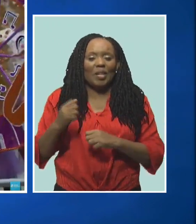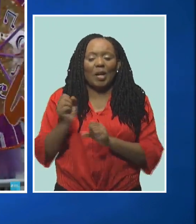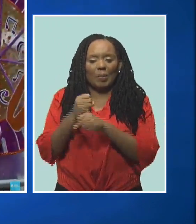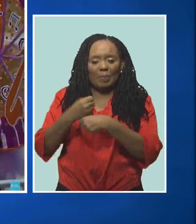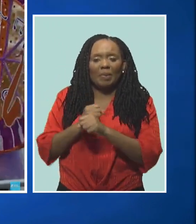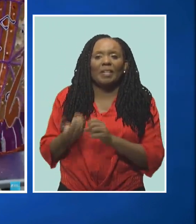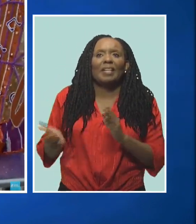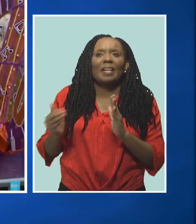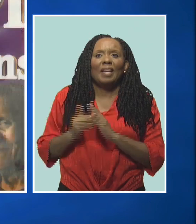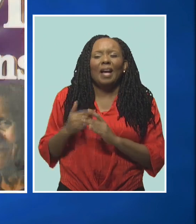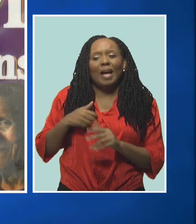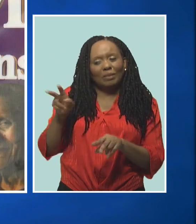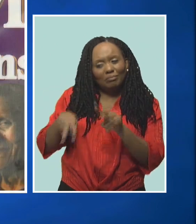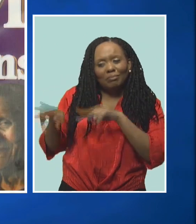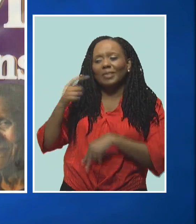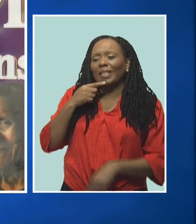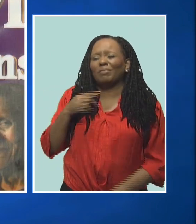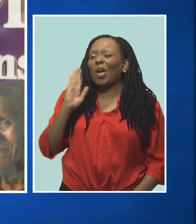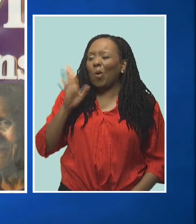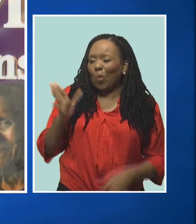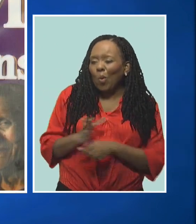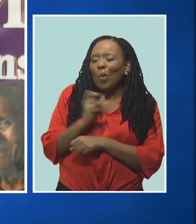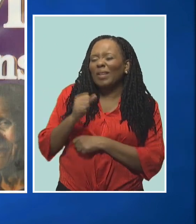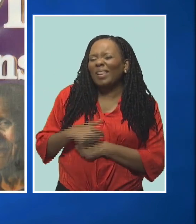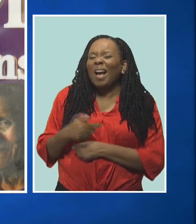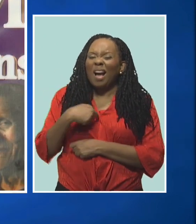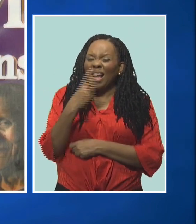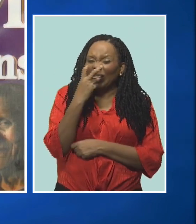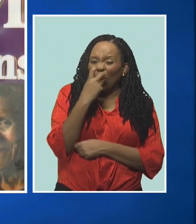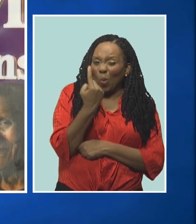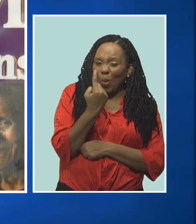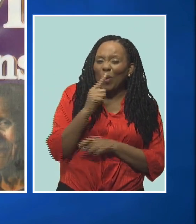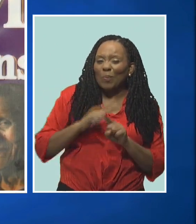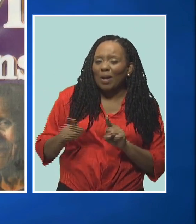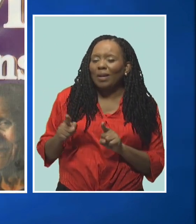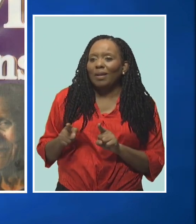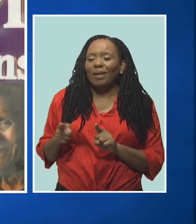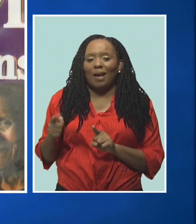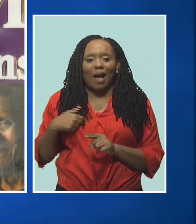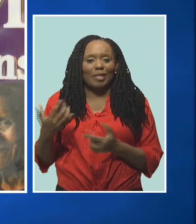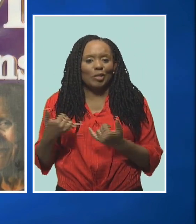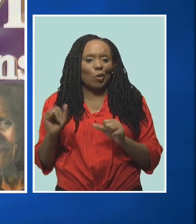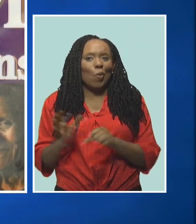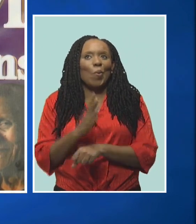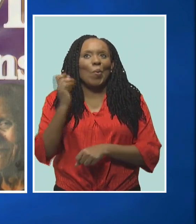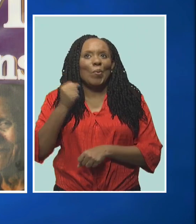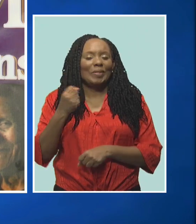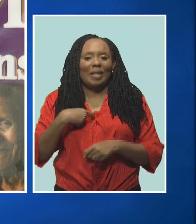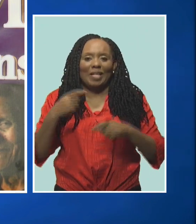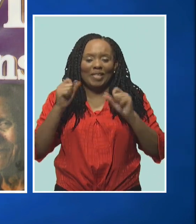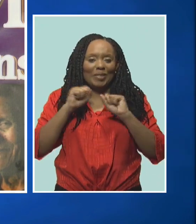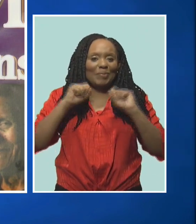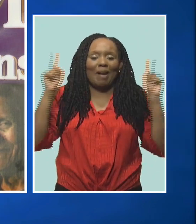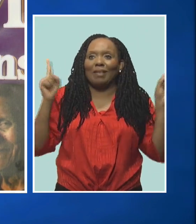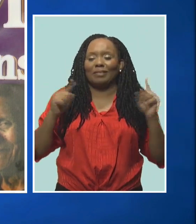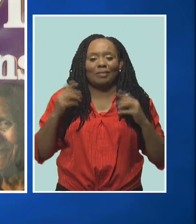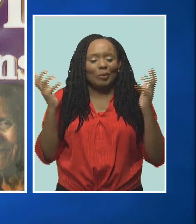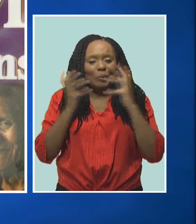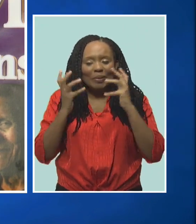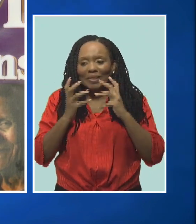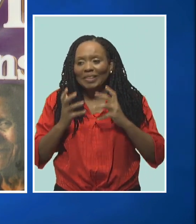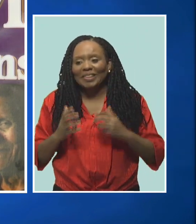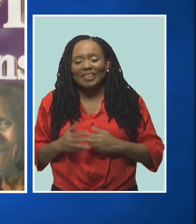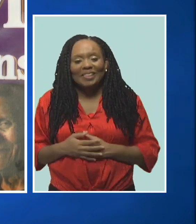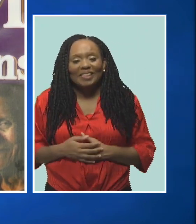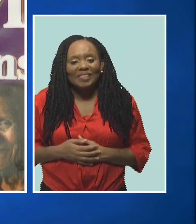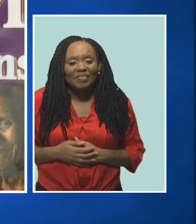know when I look at it, they would have won. I had doubt with one, but that won. And it surprised me. I really surprised. When I look at the results they get, I'm really surprised.